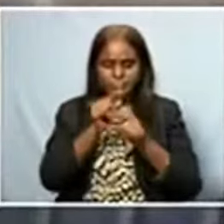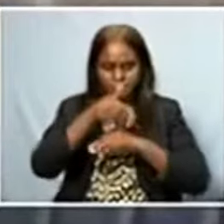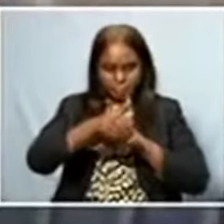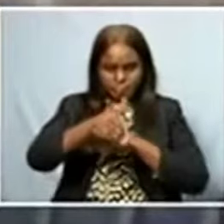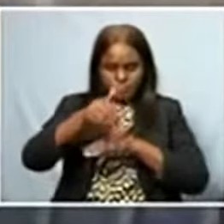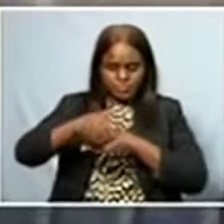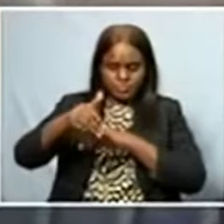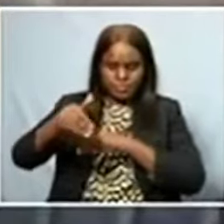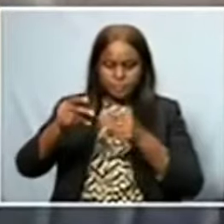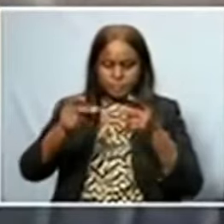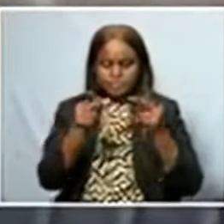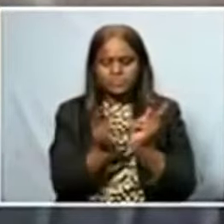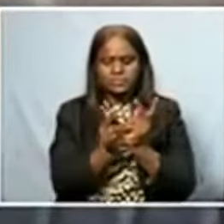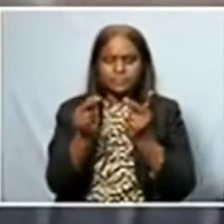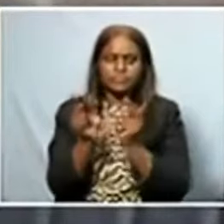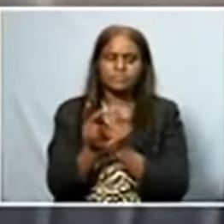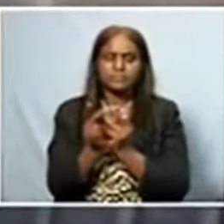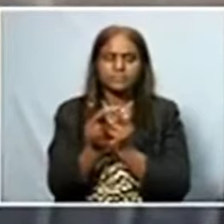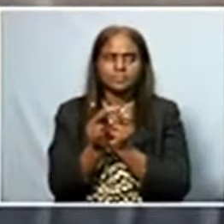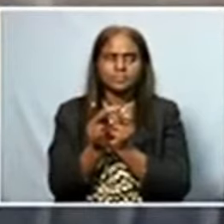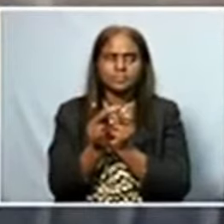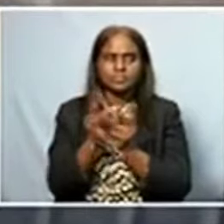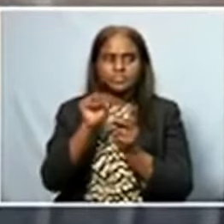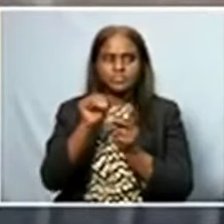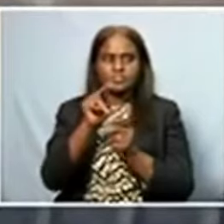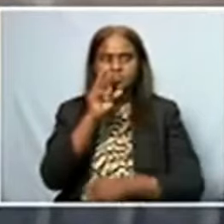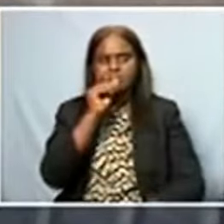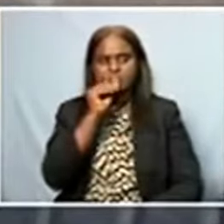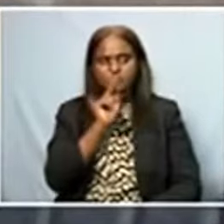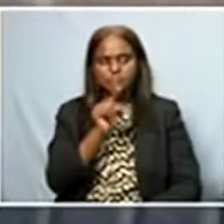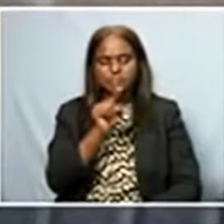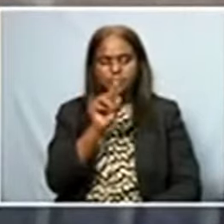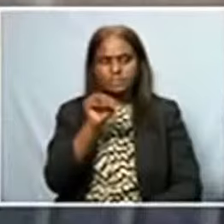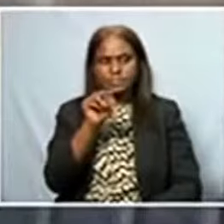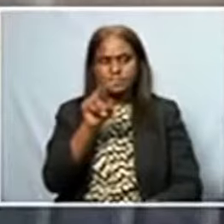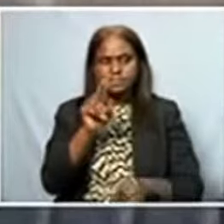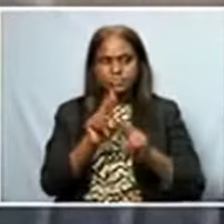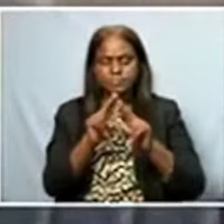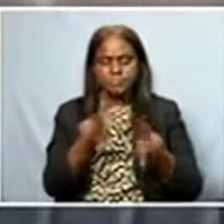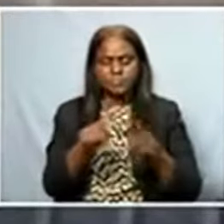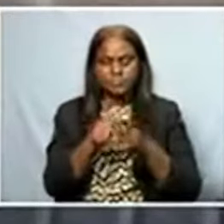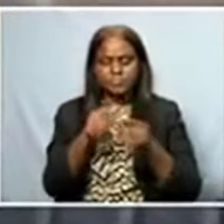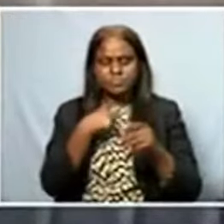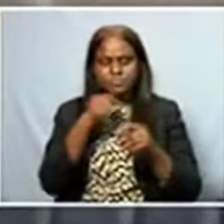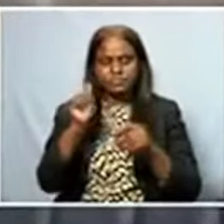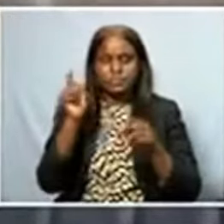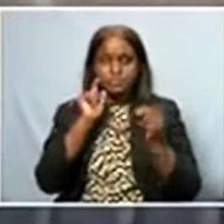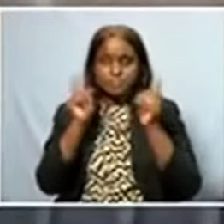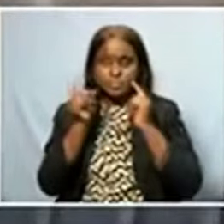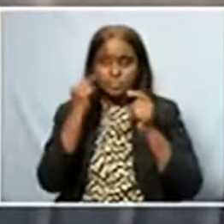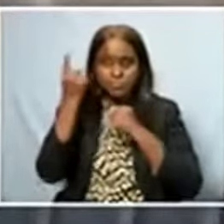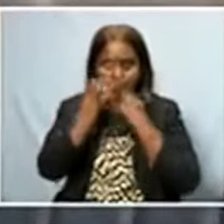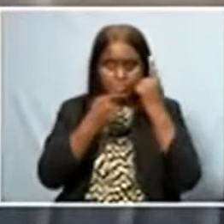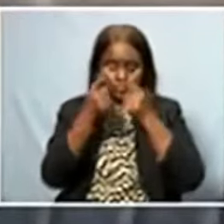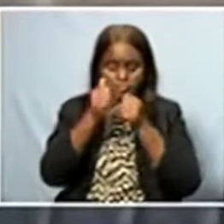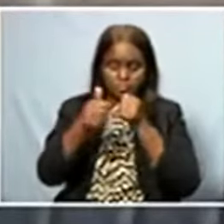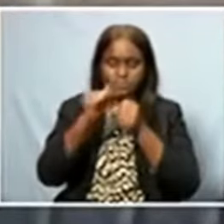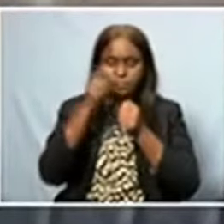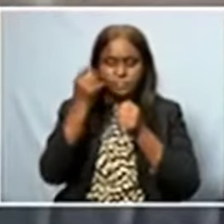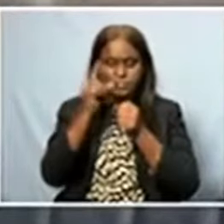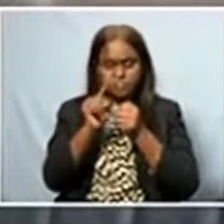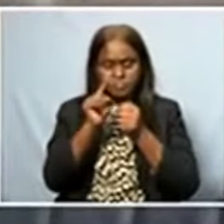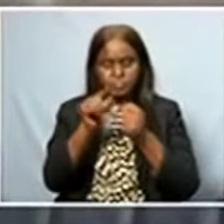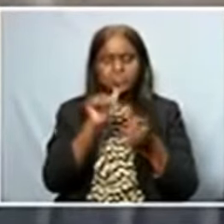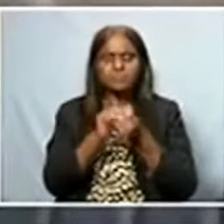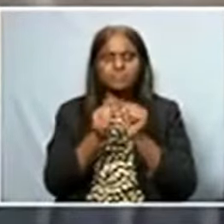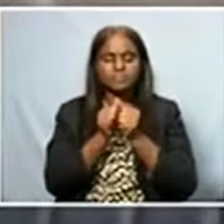registration process. Mr. Speaker, Mr. Chairperson, I can hear people questioning because they don't understand the